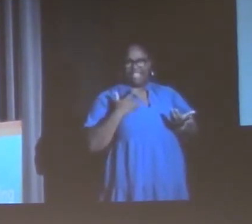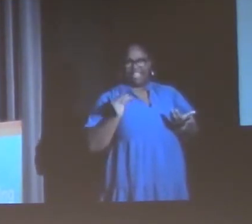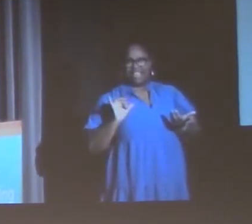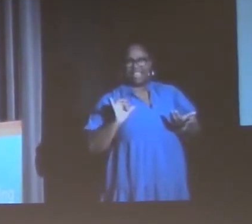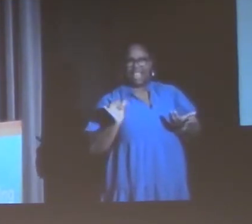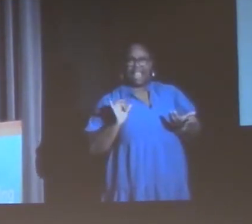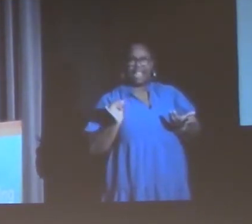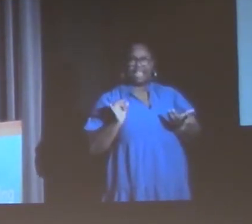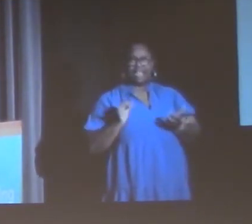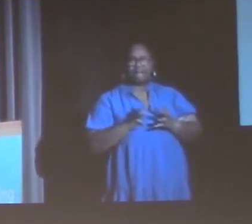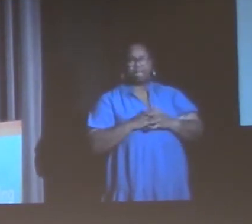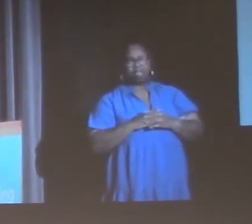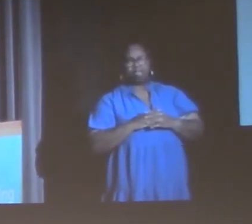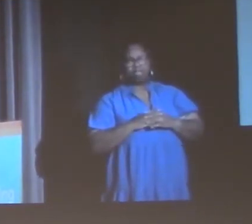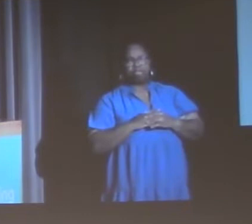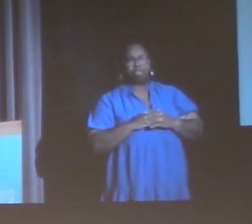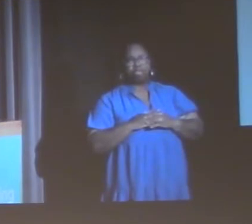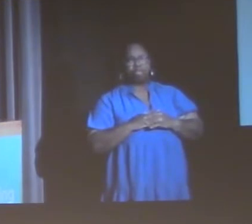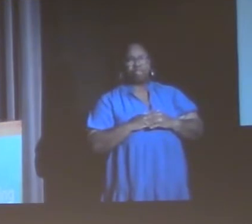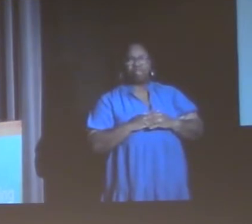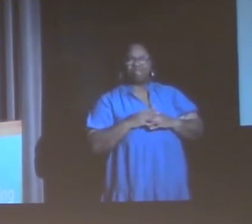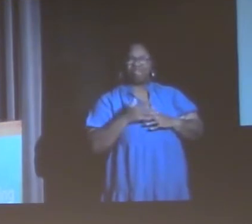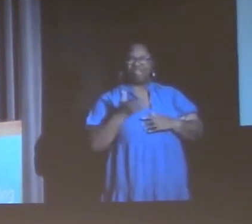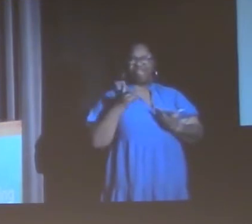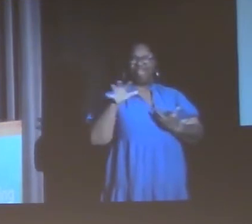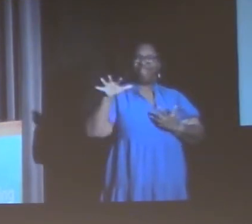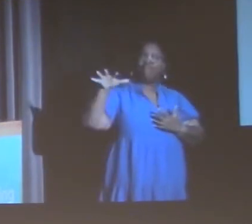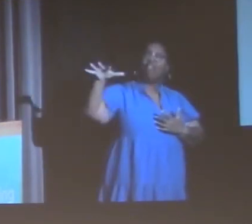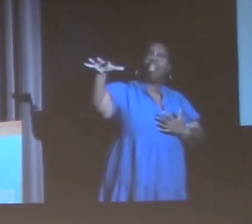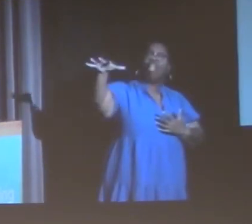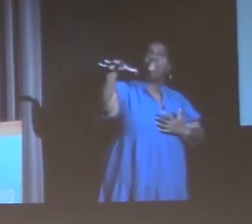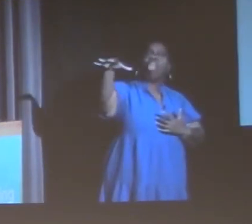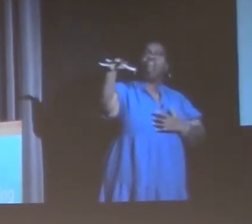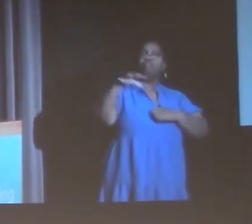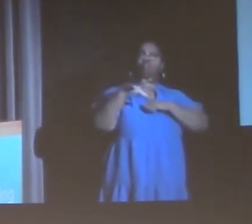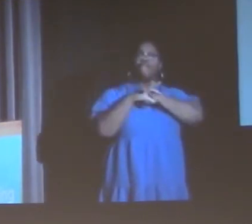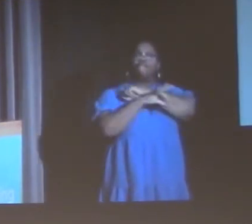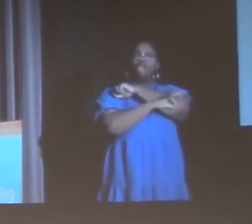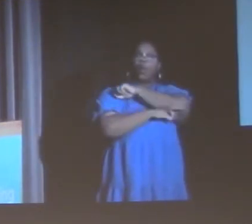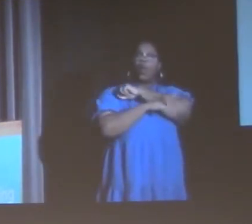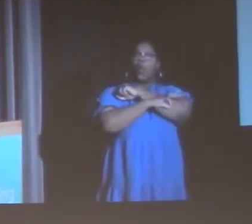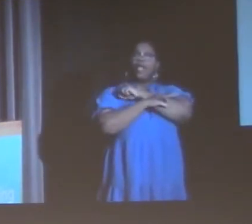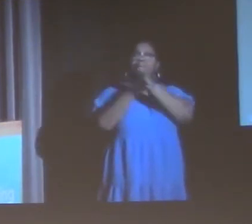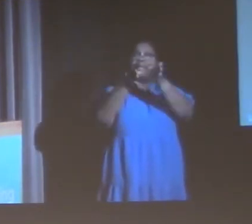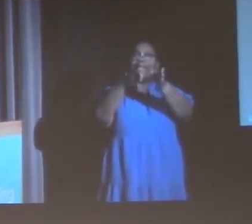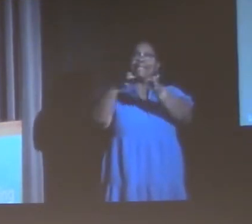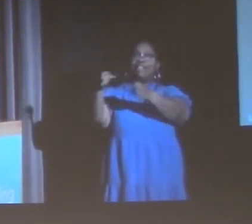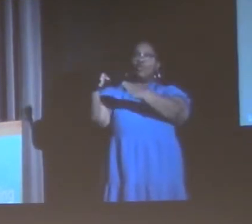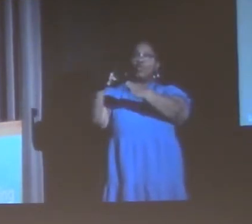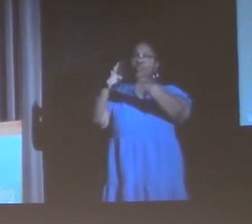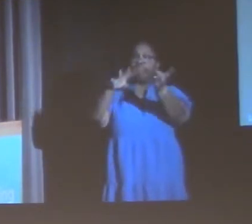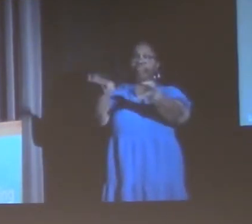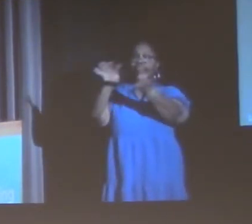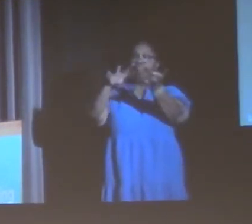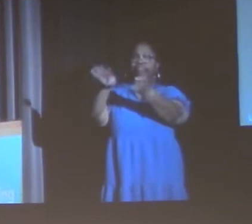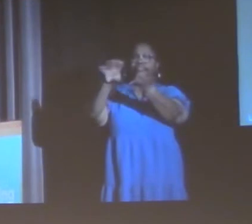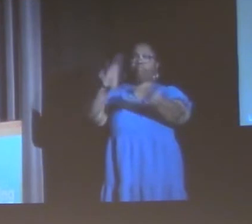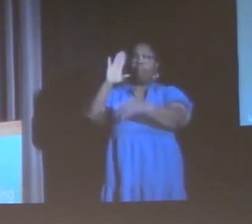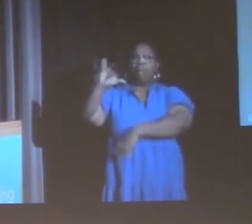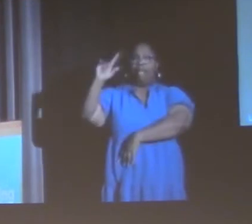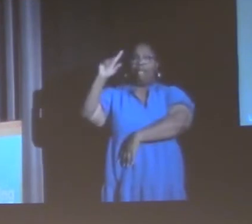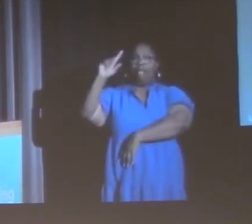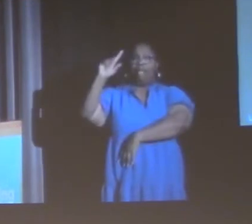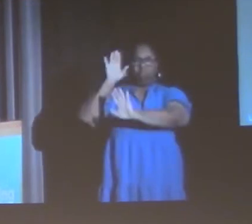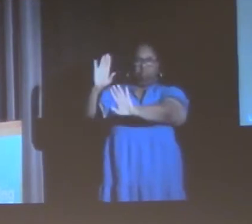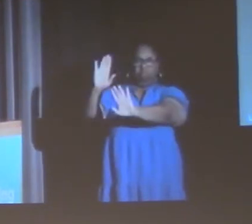alien or foreign individuals being processed by a state. While in your case, it's